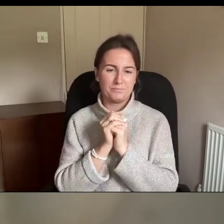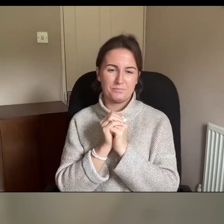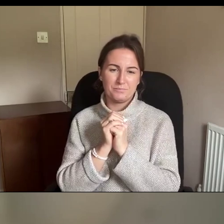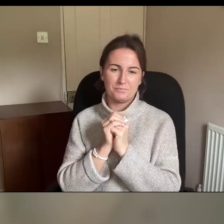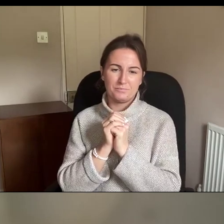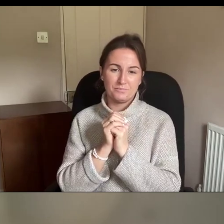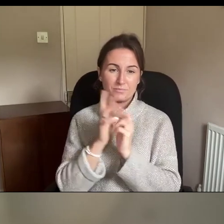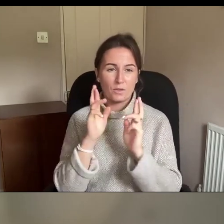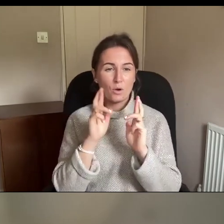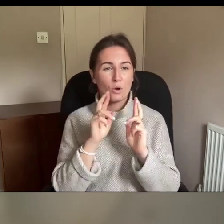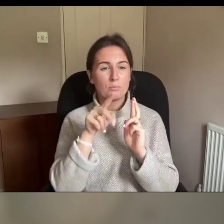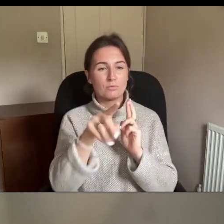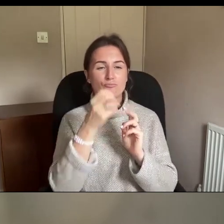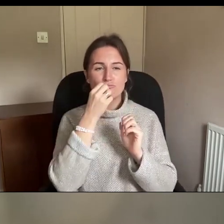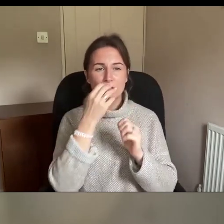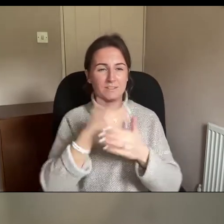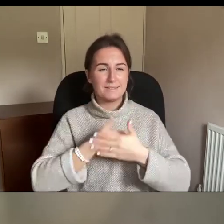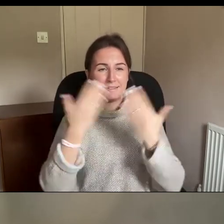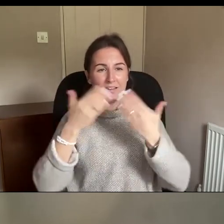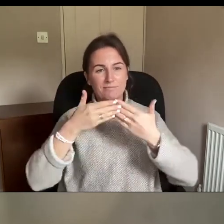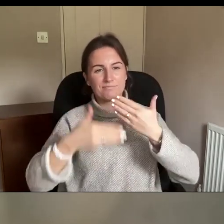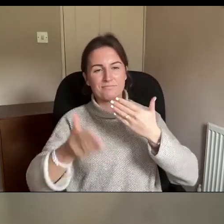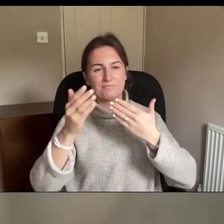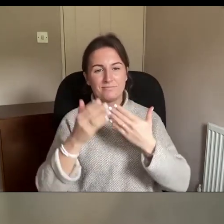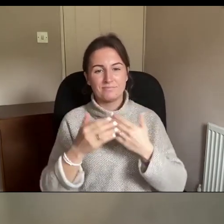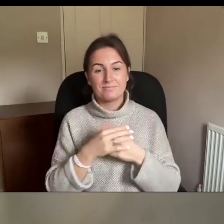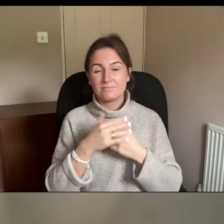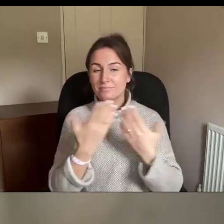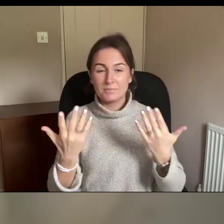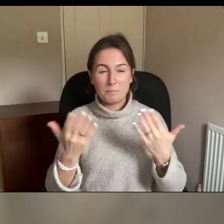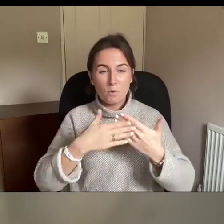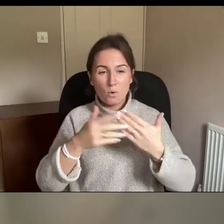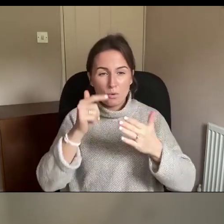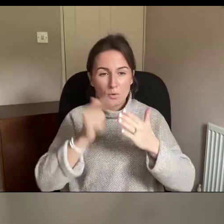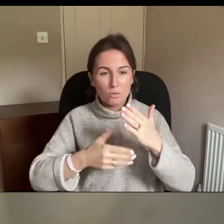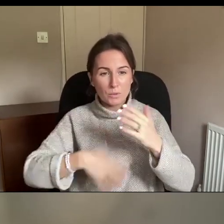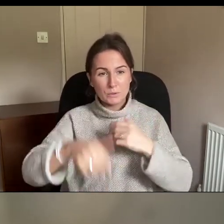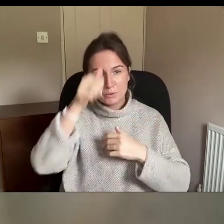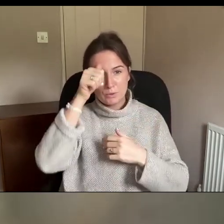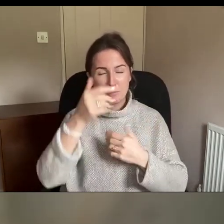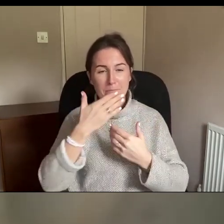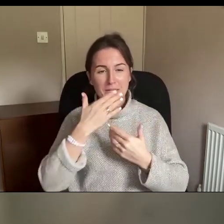We hope you have a brilliant rest of the day, and do drop us a line if there's anything else we can support.